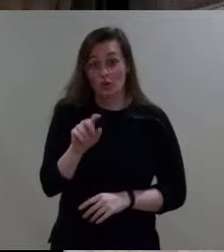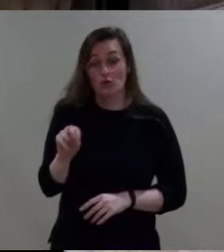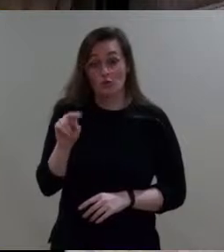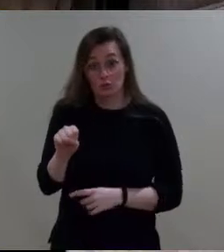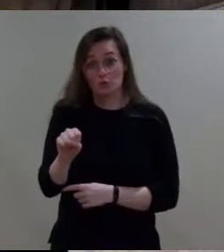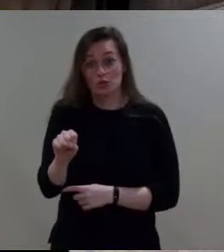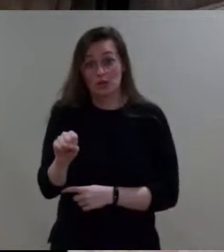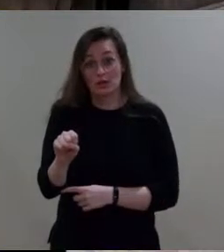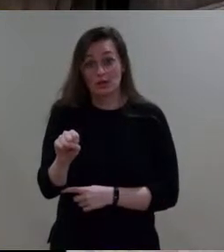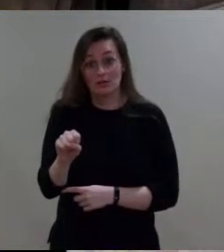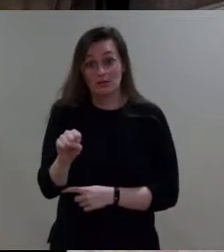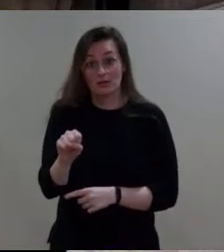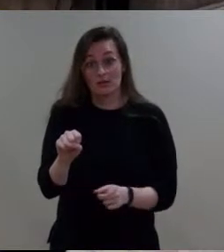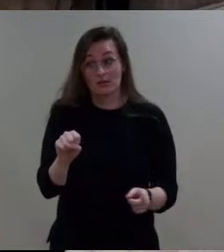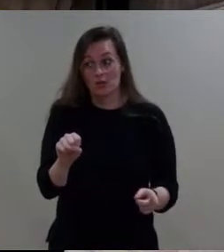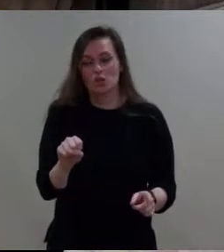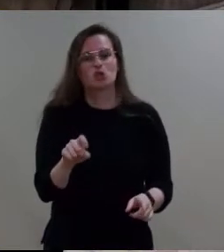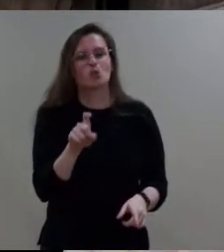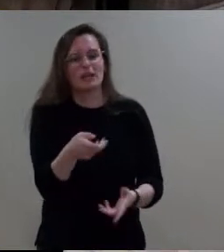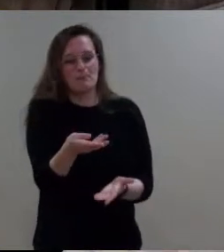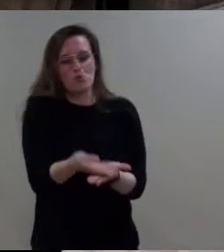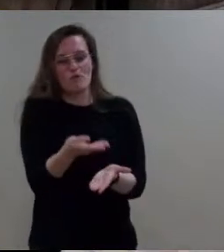if you want to go through the workshop.